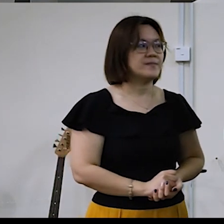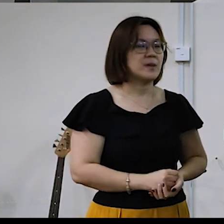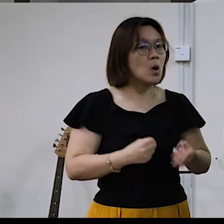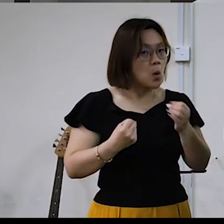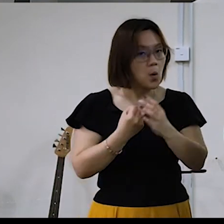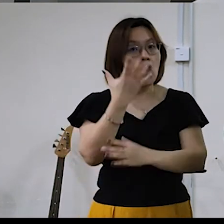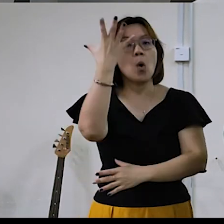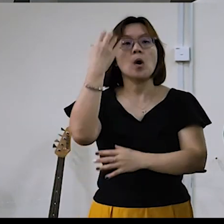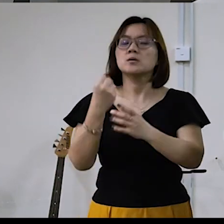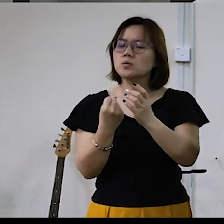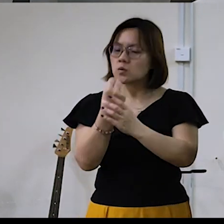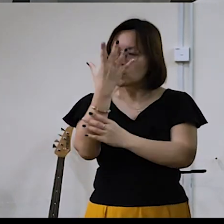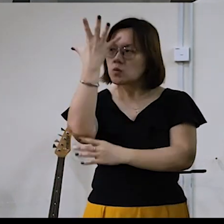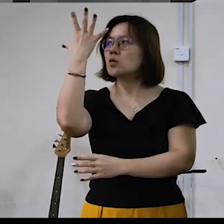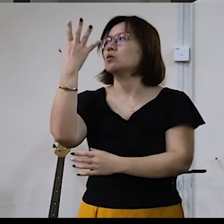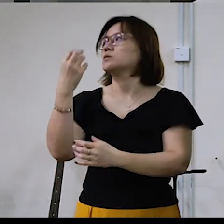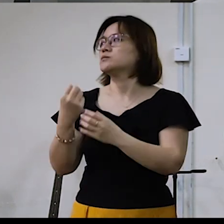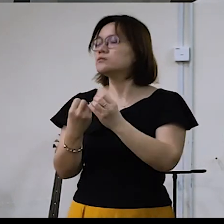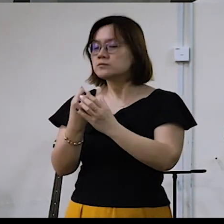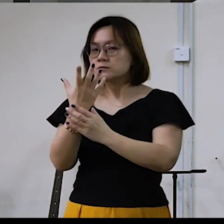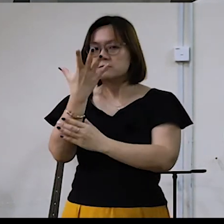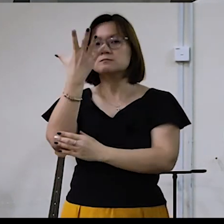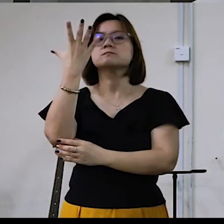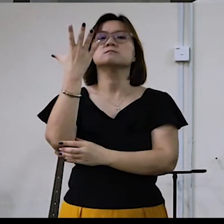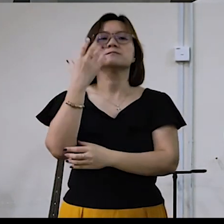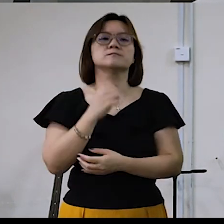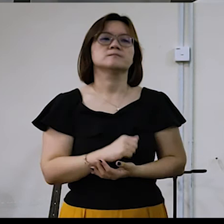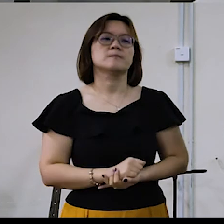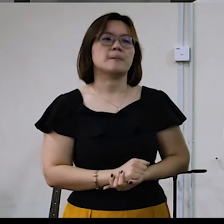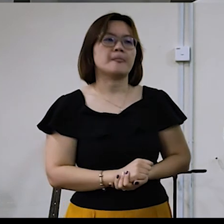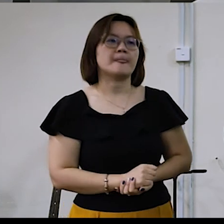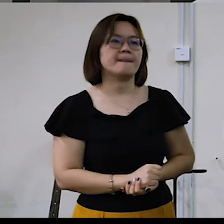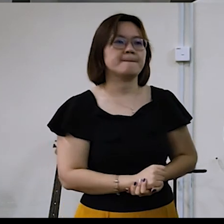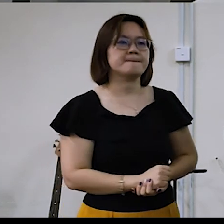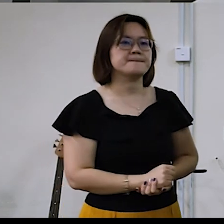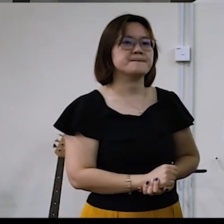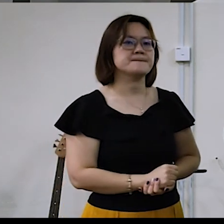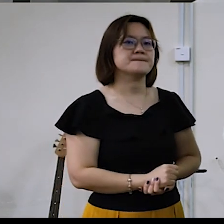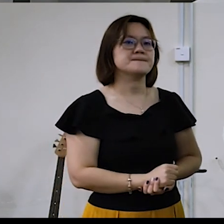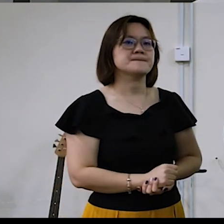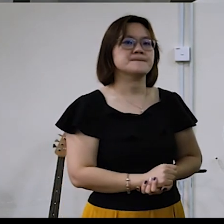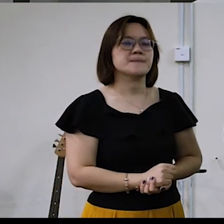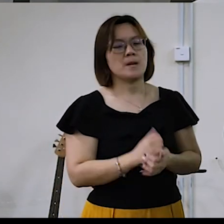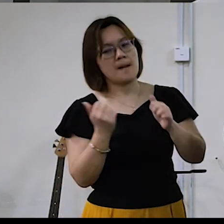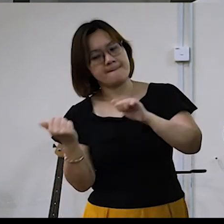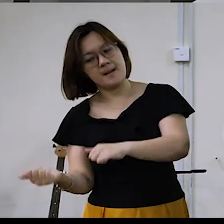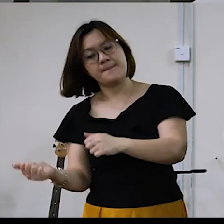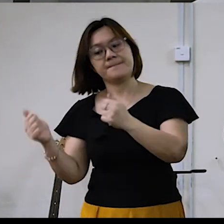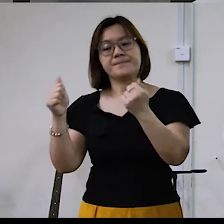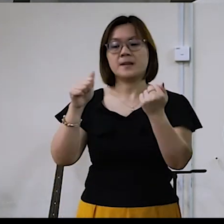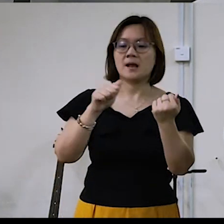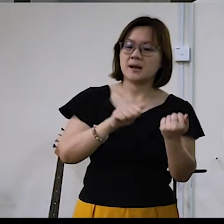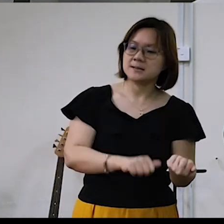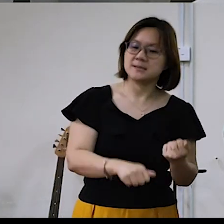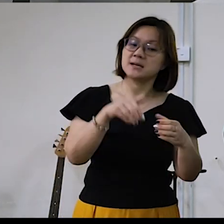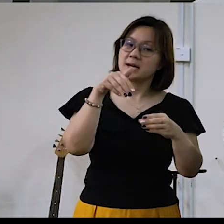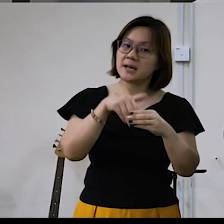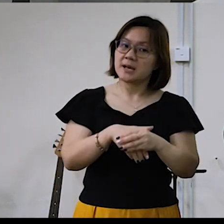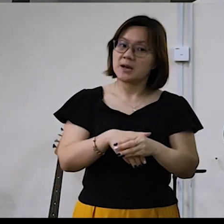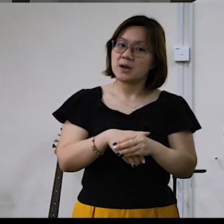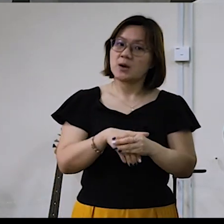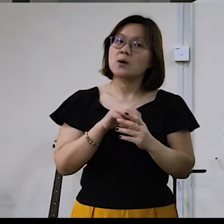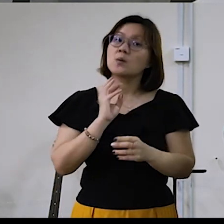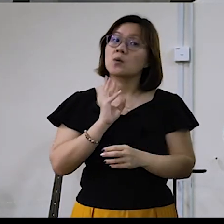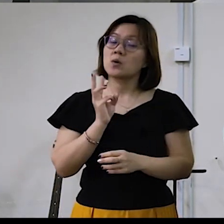allow the Spirit of God to lead you into getting baptized in water if you have not done that yet. And then